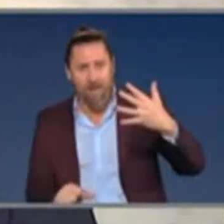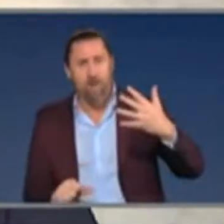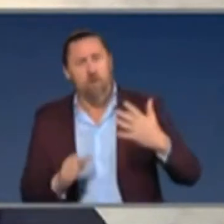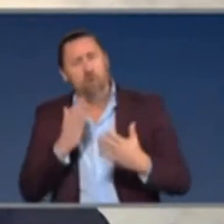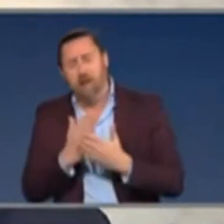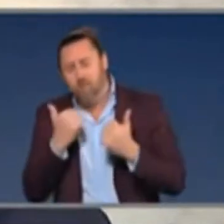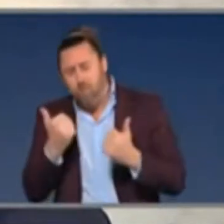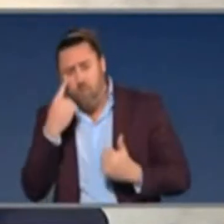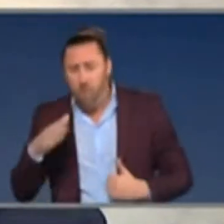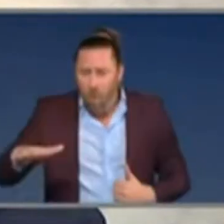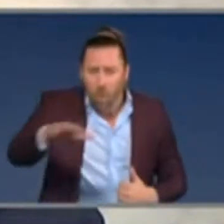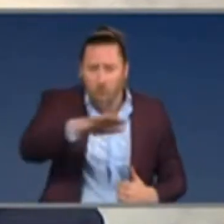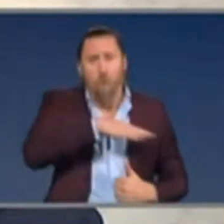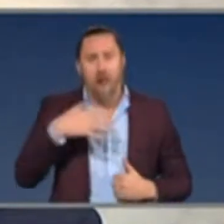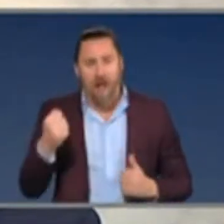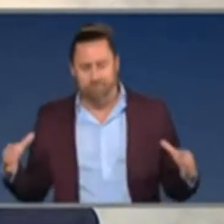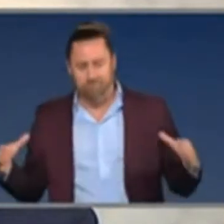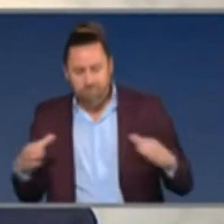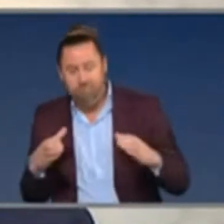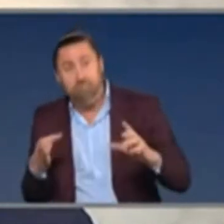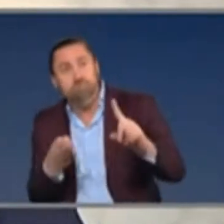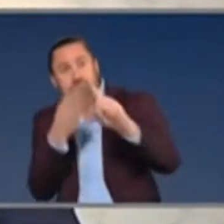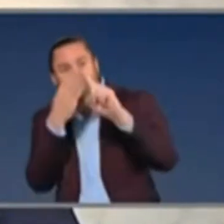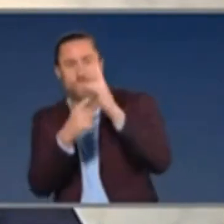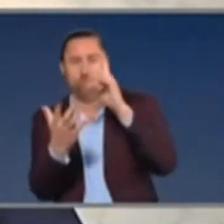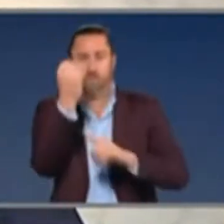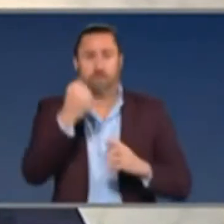targets. And Prime Minister, I want to acknowledge you, because